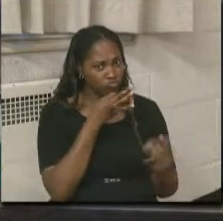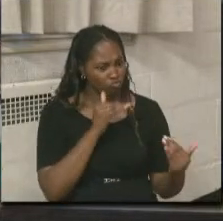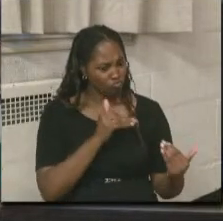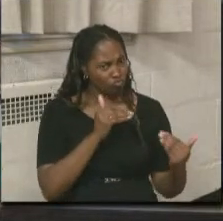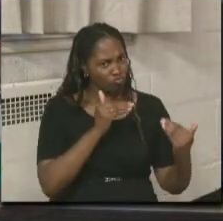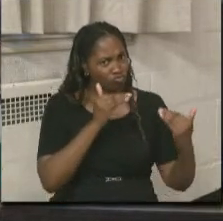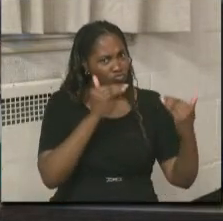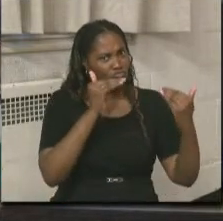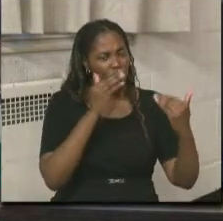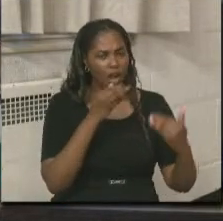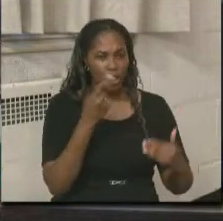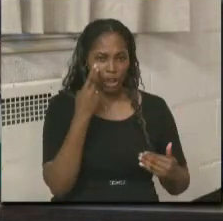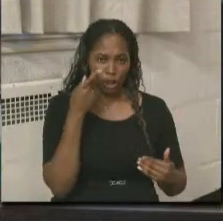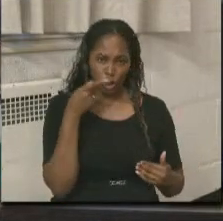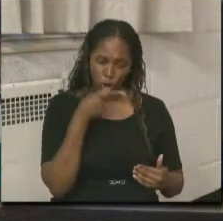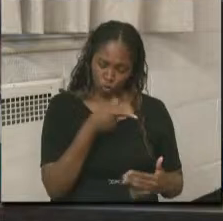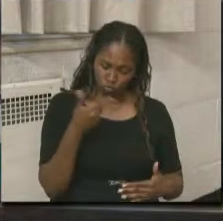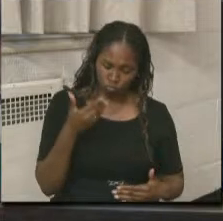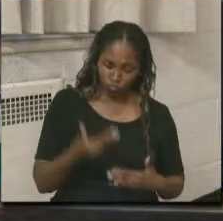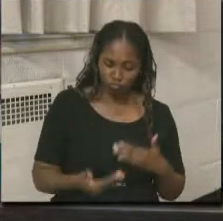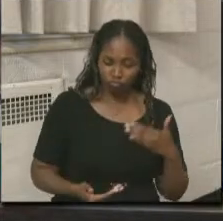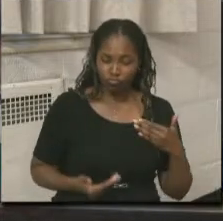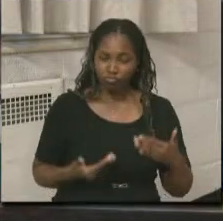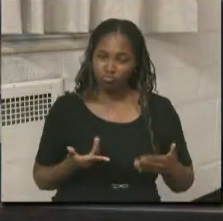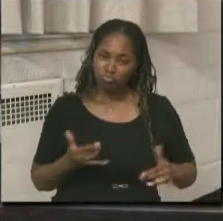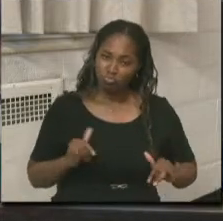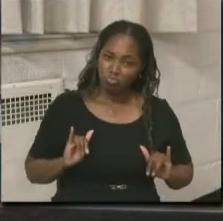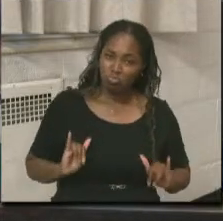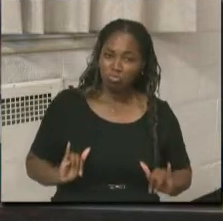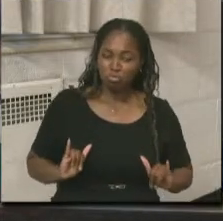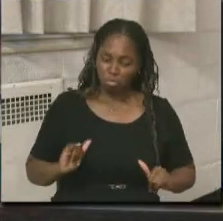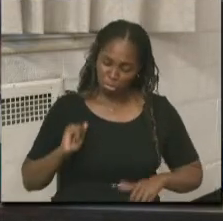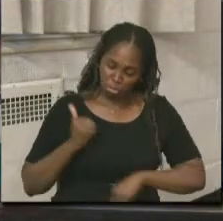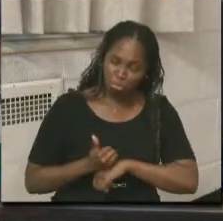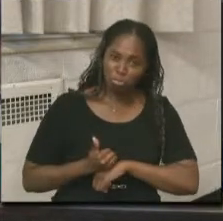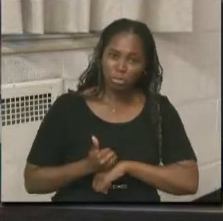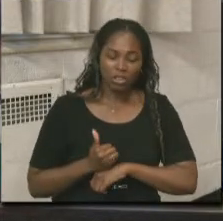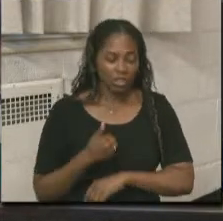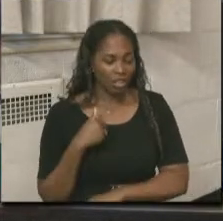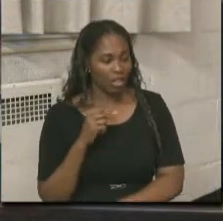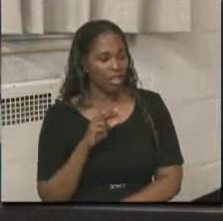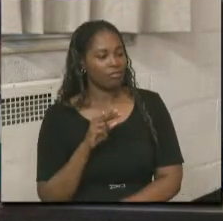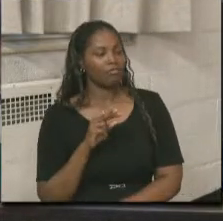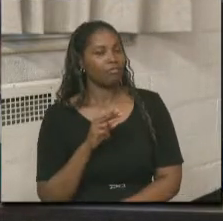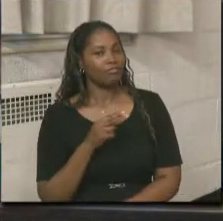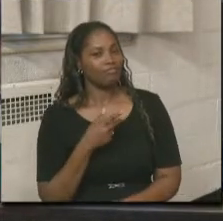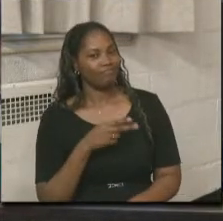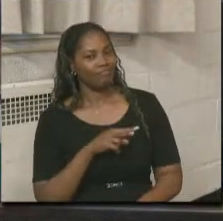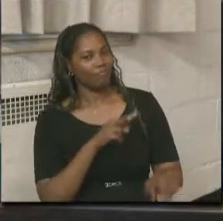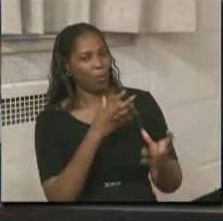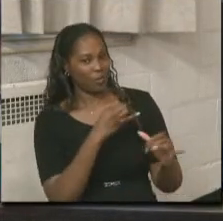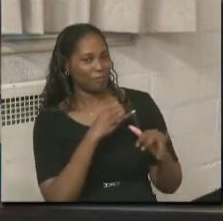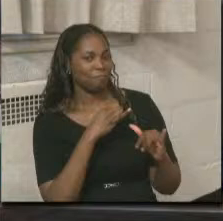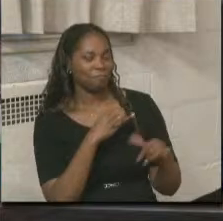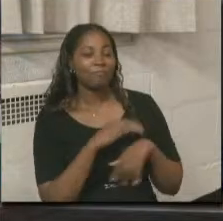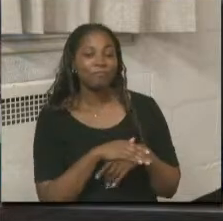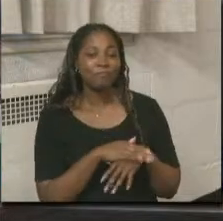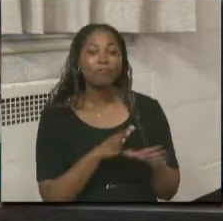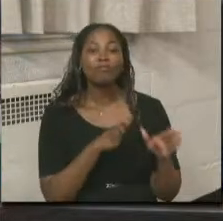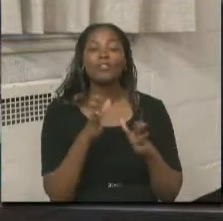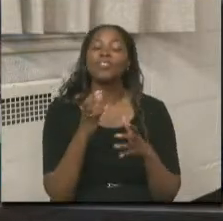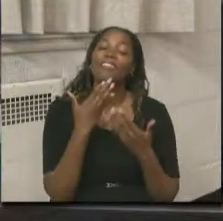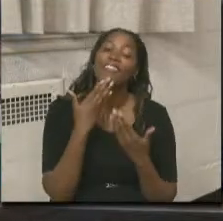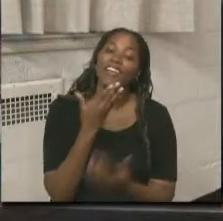like stepping into her own, it makes me proud and it inspires me to want to do that one day. I also want to thank Dr. Judith